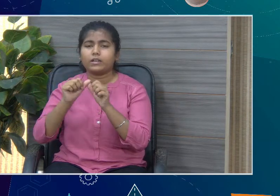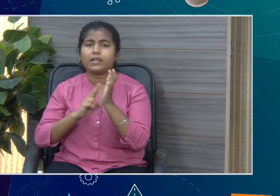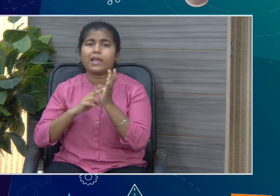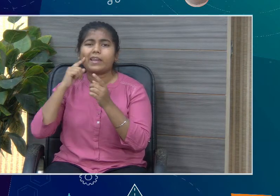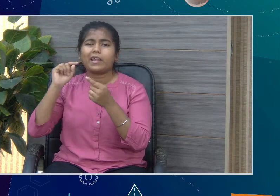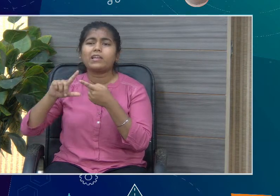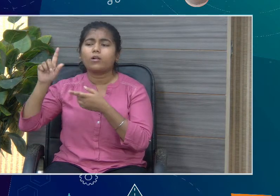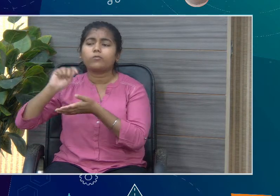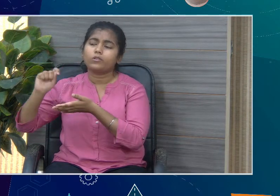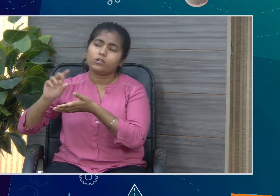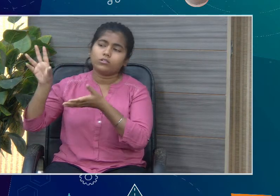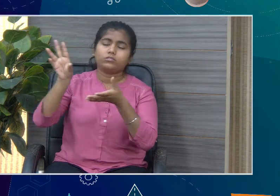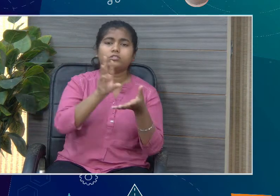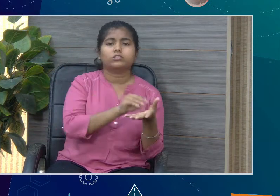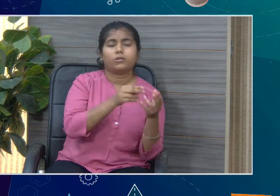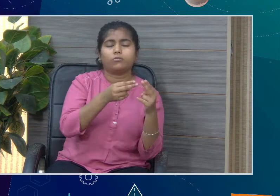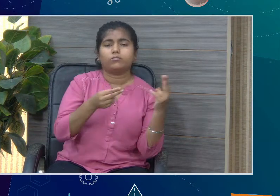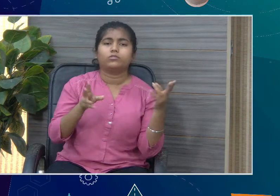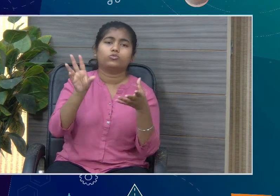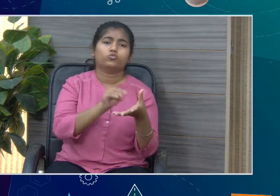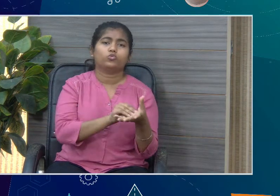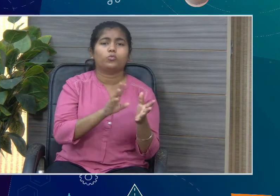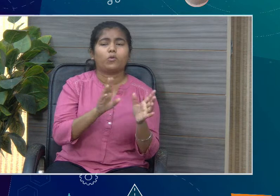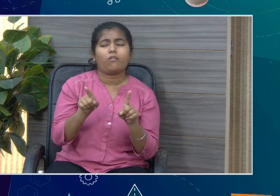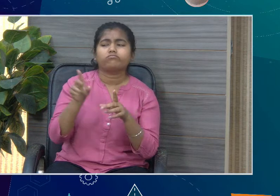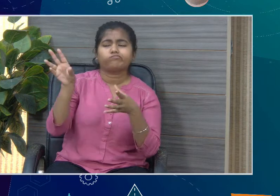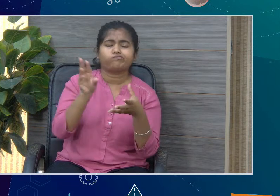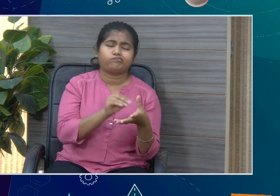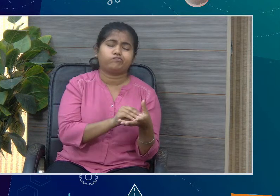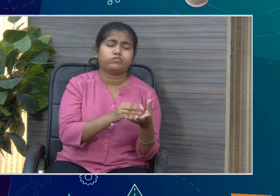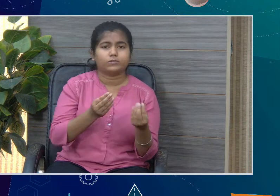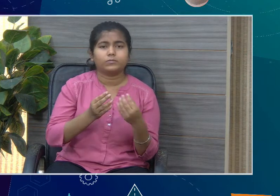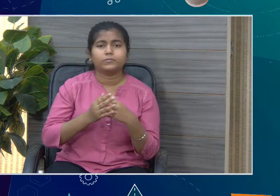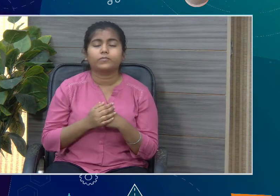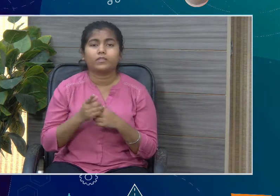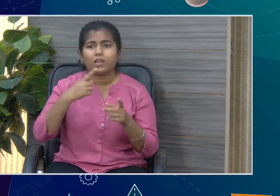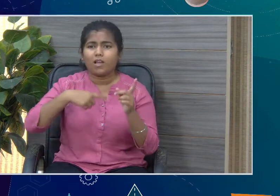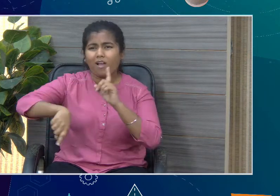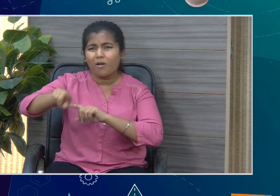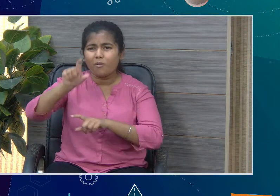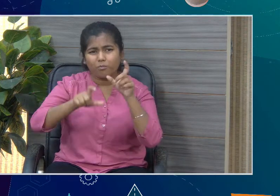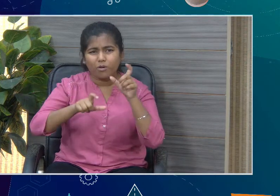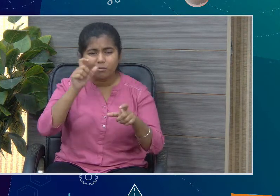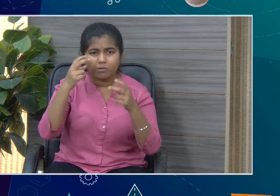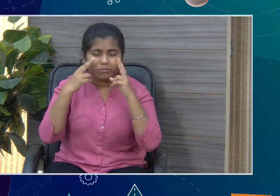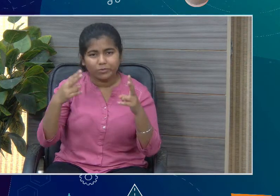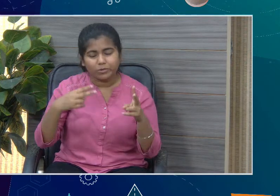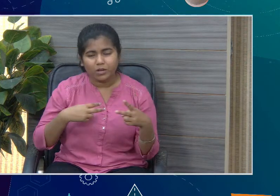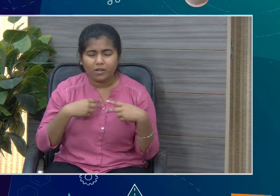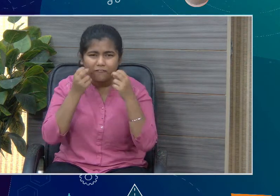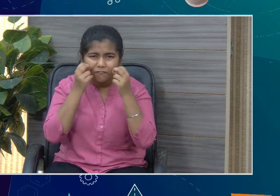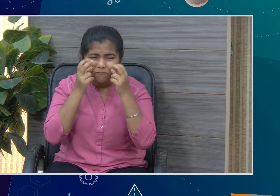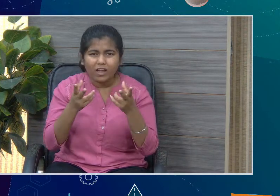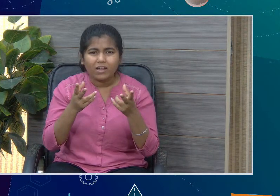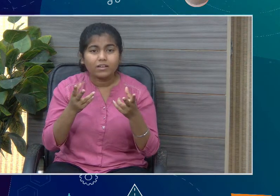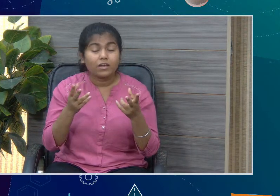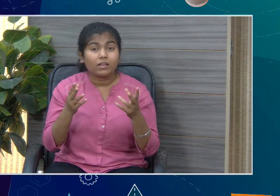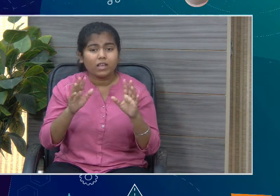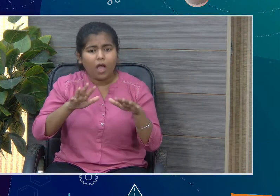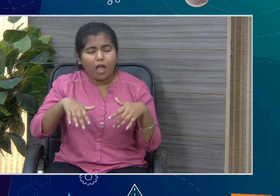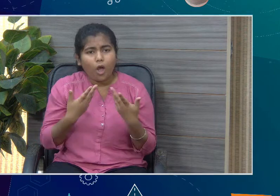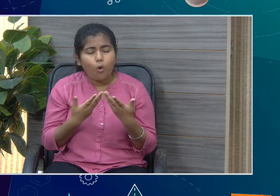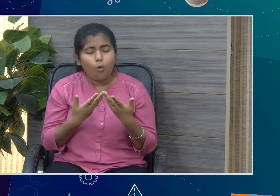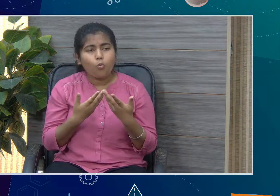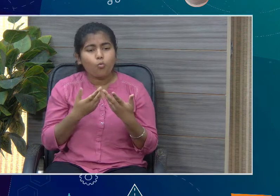about this creature, means you must be wondering, our viewers must also be wondering that how come when